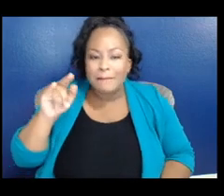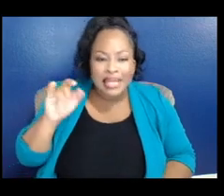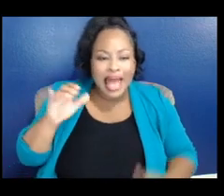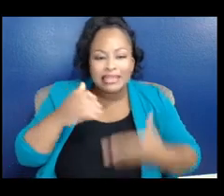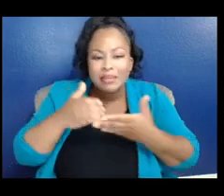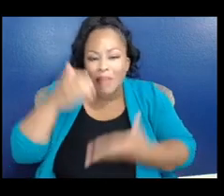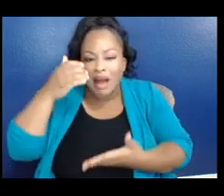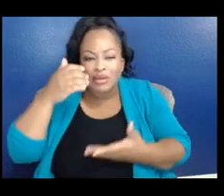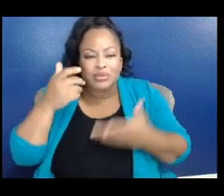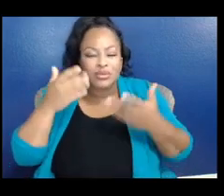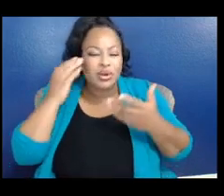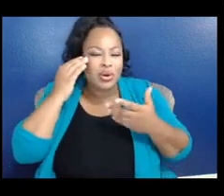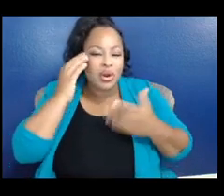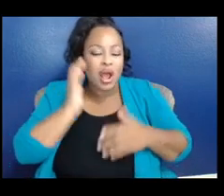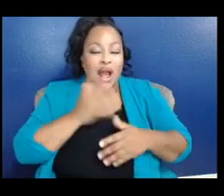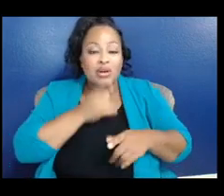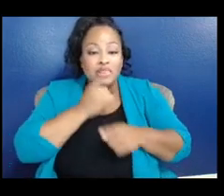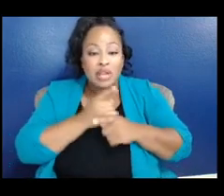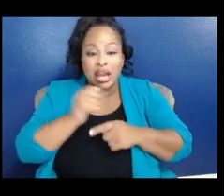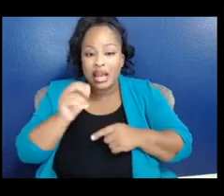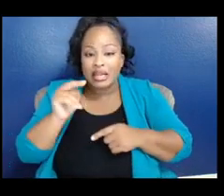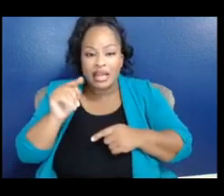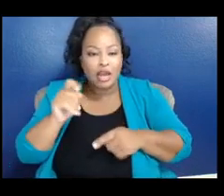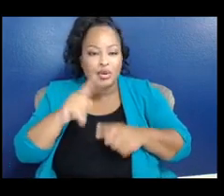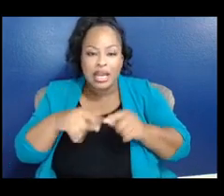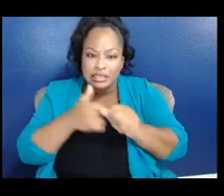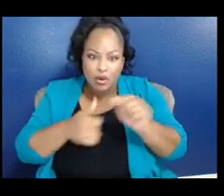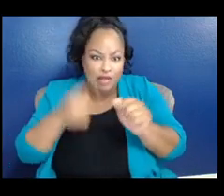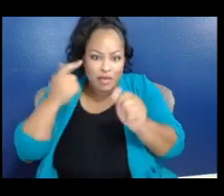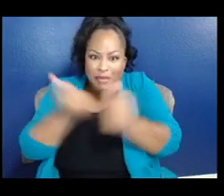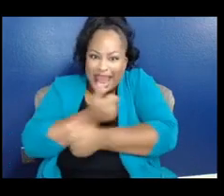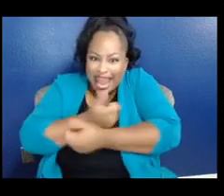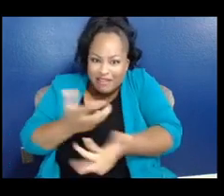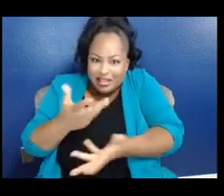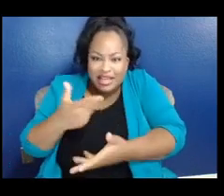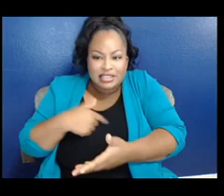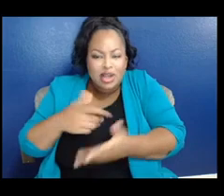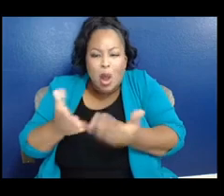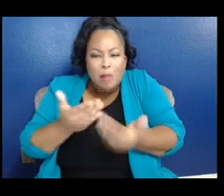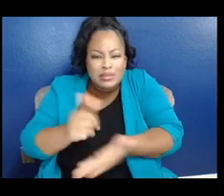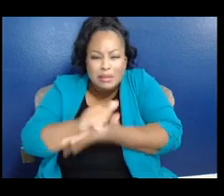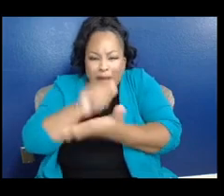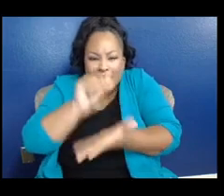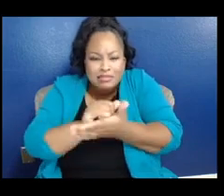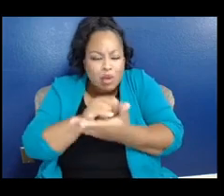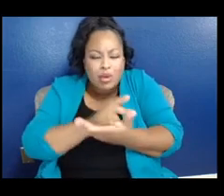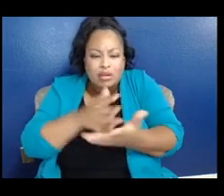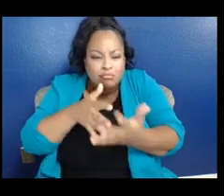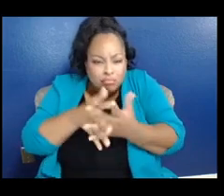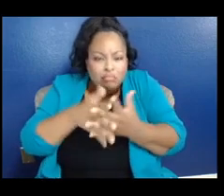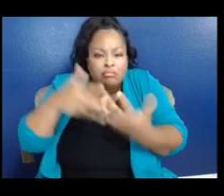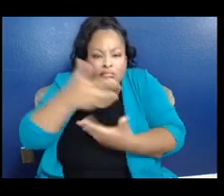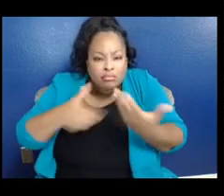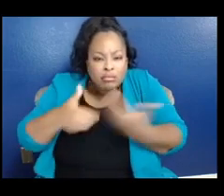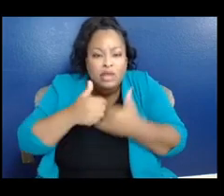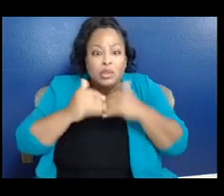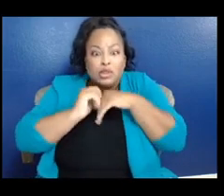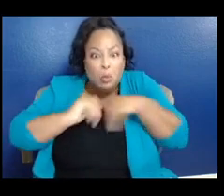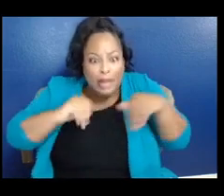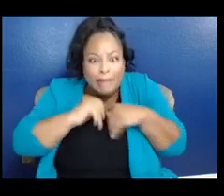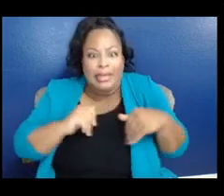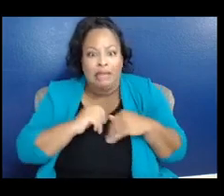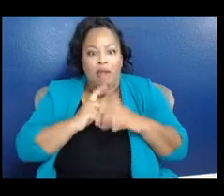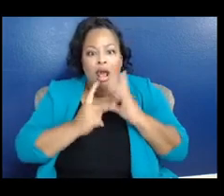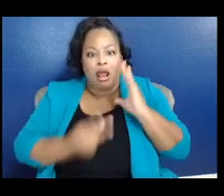know, and like our sister Annette said, we can't stay away from everything. It's almost impossible. We're inundated swimming in this crap, right?